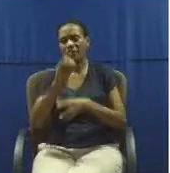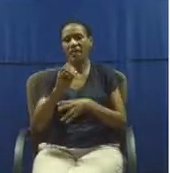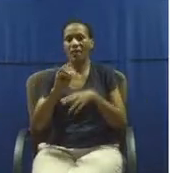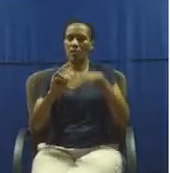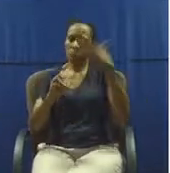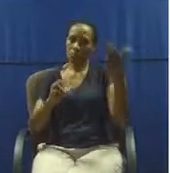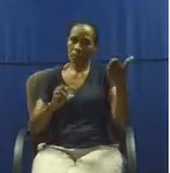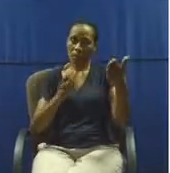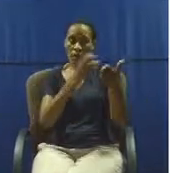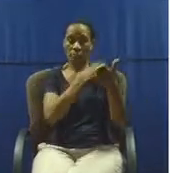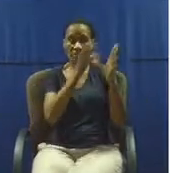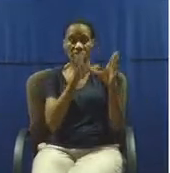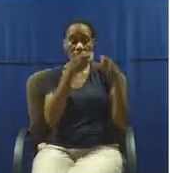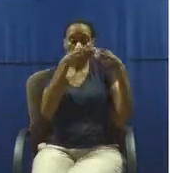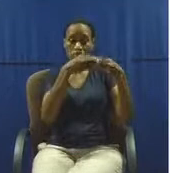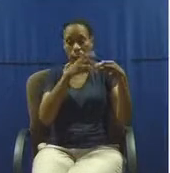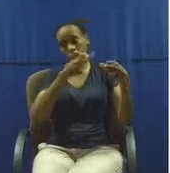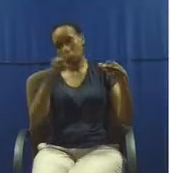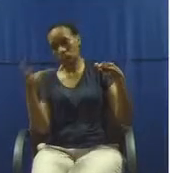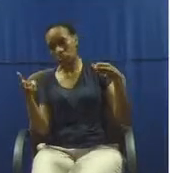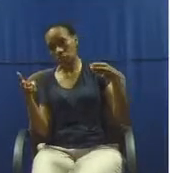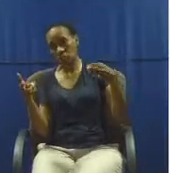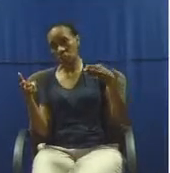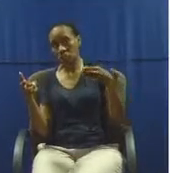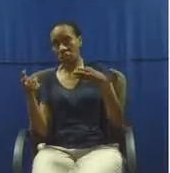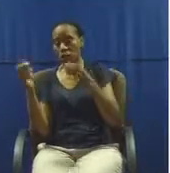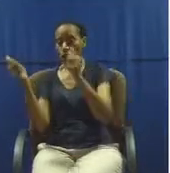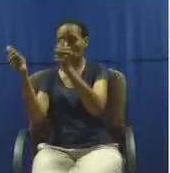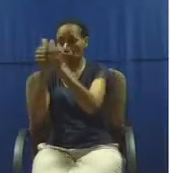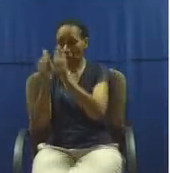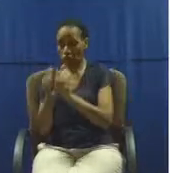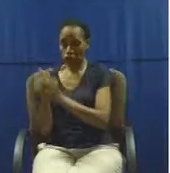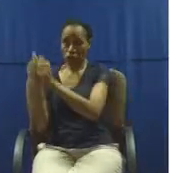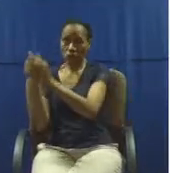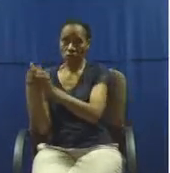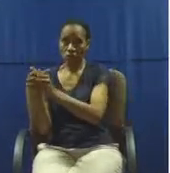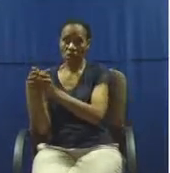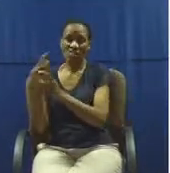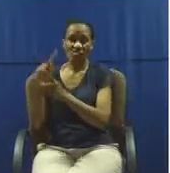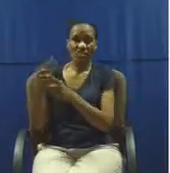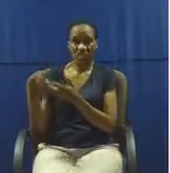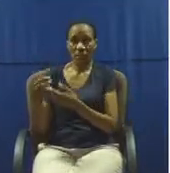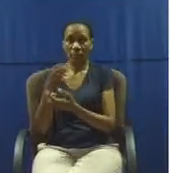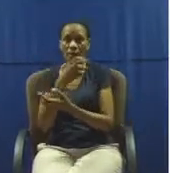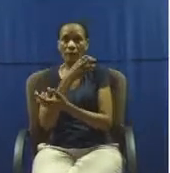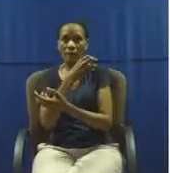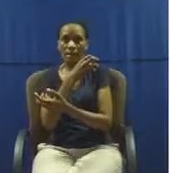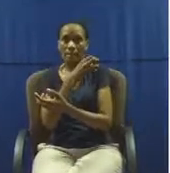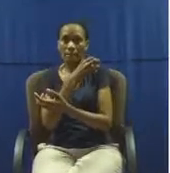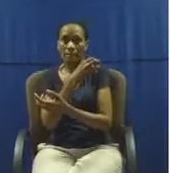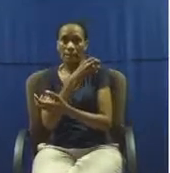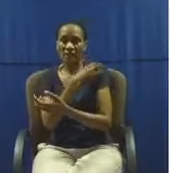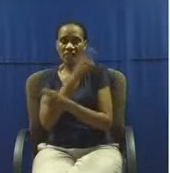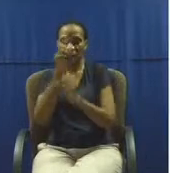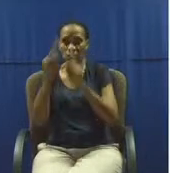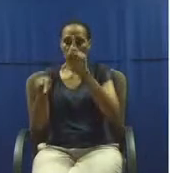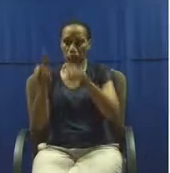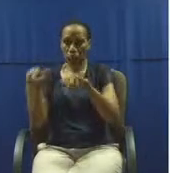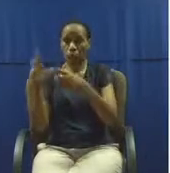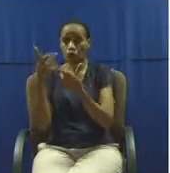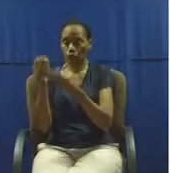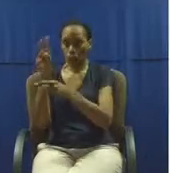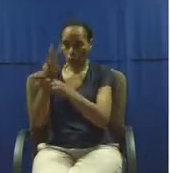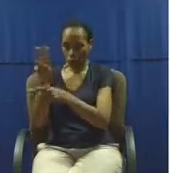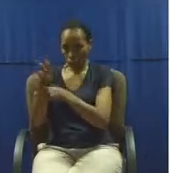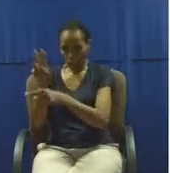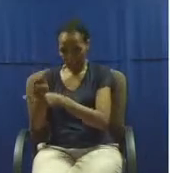the executive as well as the functionaries in the form of, say, for instance, a minister who looks after oversight,